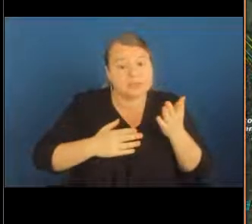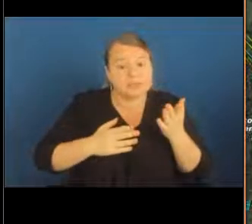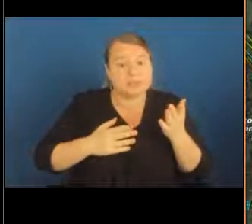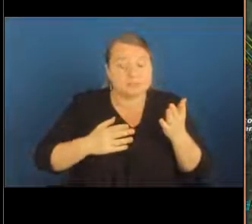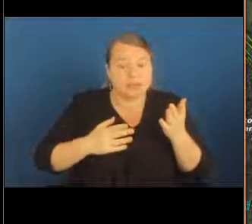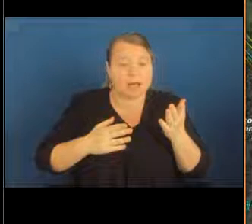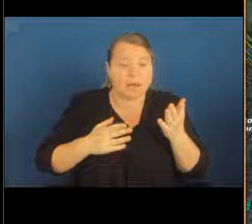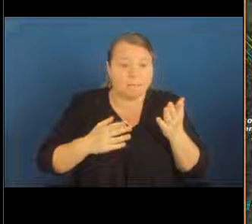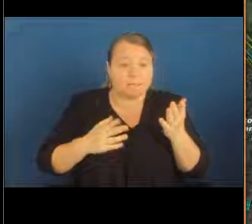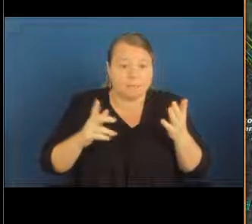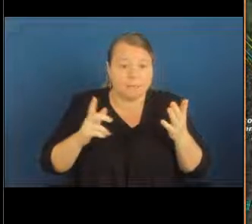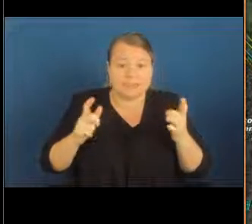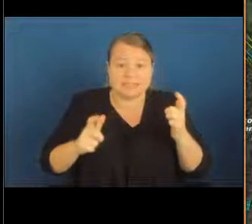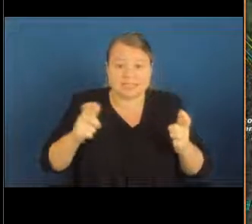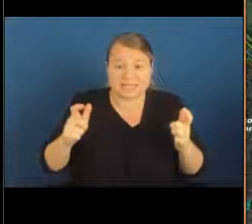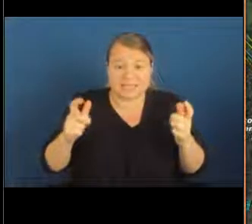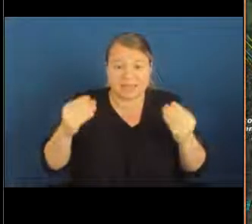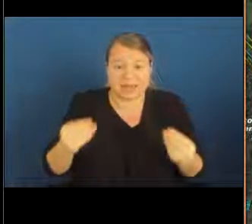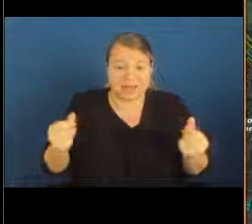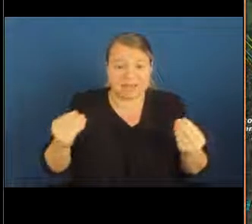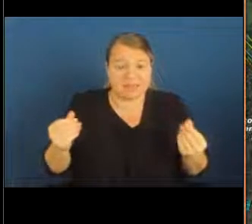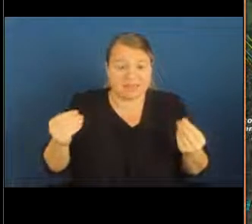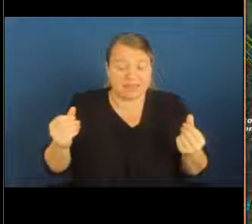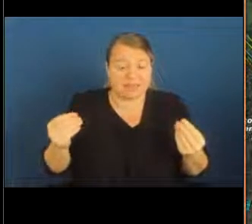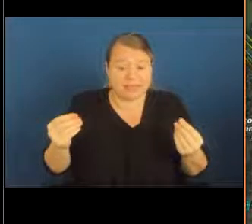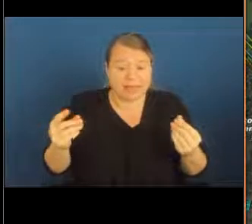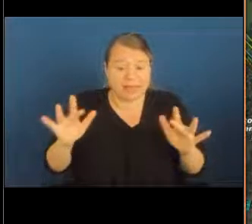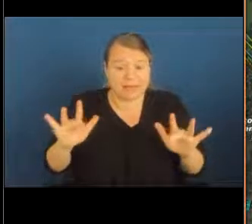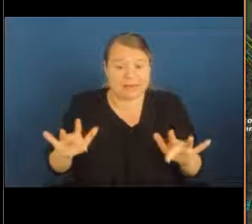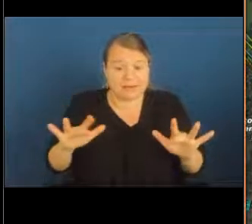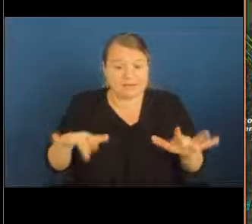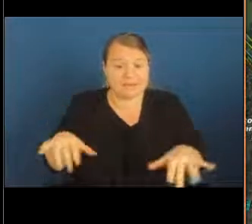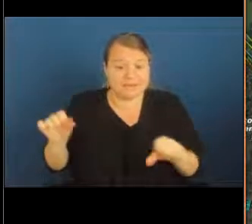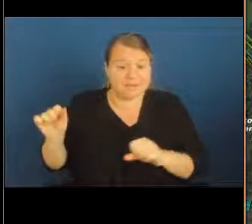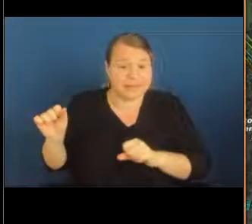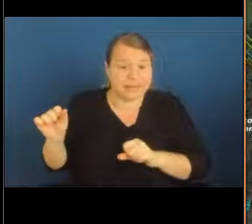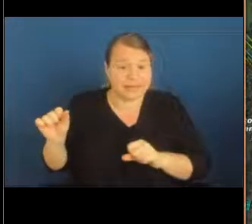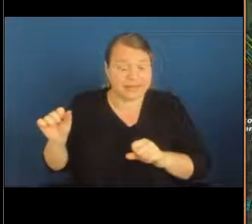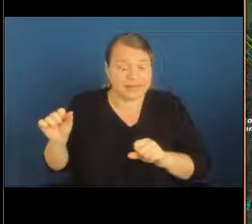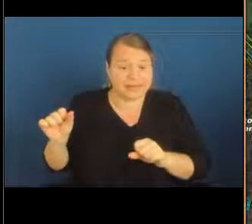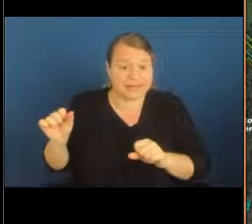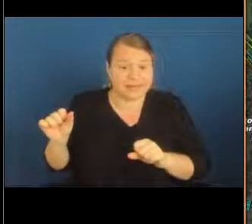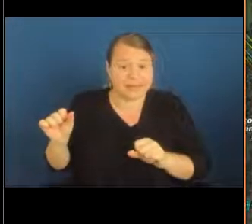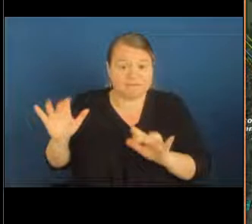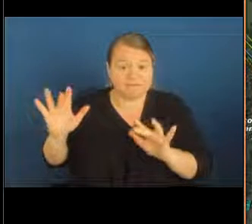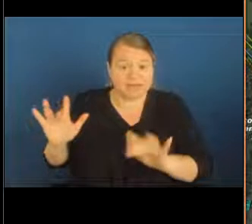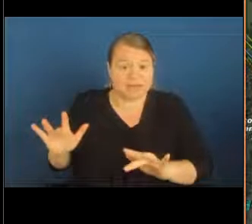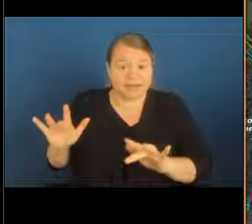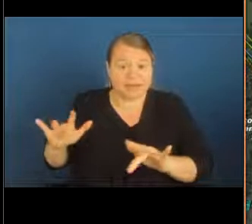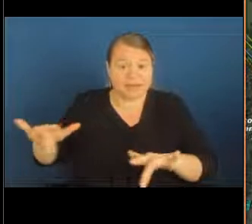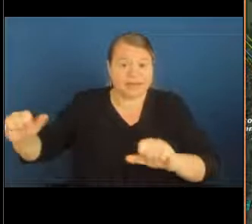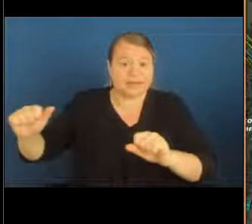significant land that was vacated that can still be maintained by the owner of